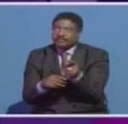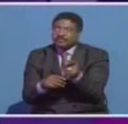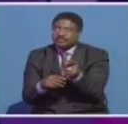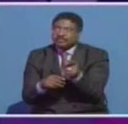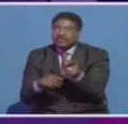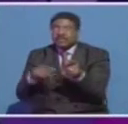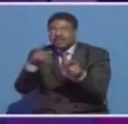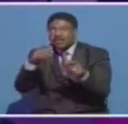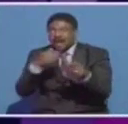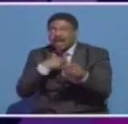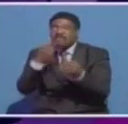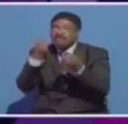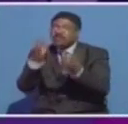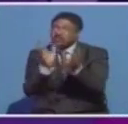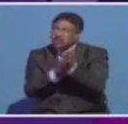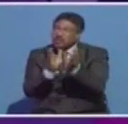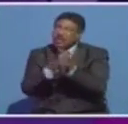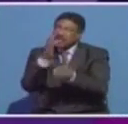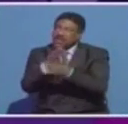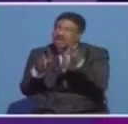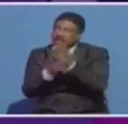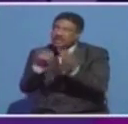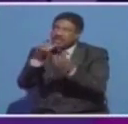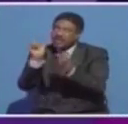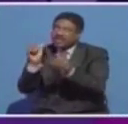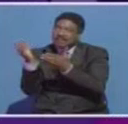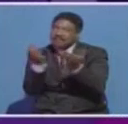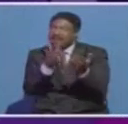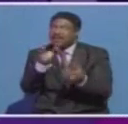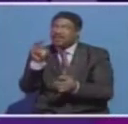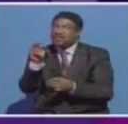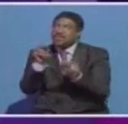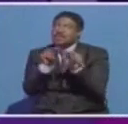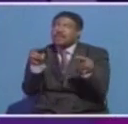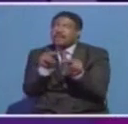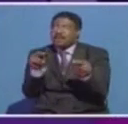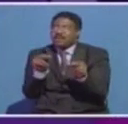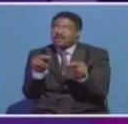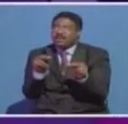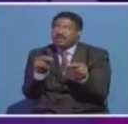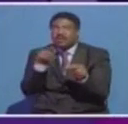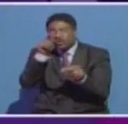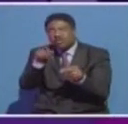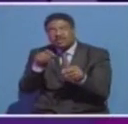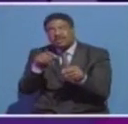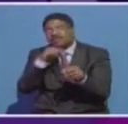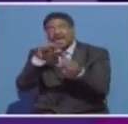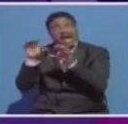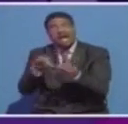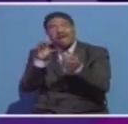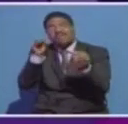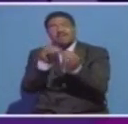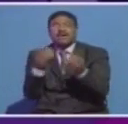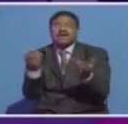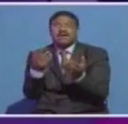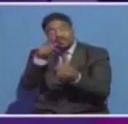normal, institutions that you have to rehabilitate back to normal, it still goes to the point that you're being reactive and not preventive. Well, that's we should have done